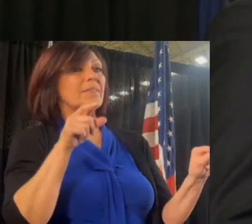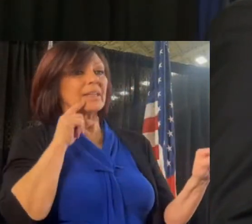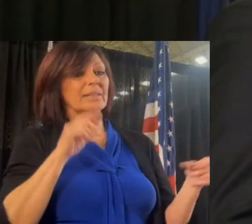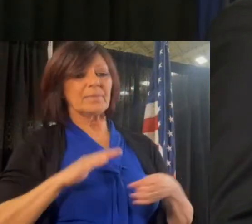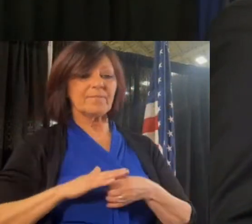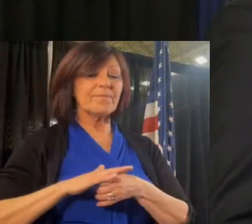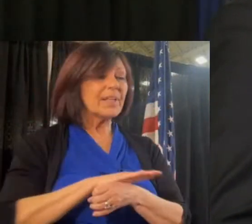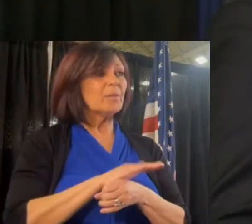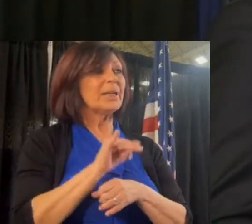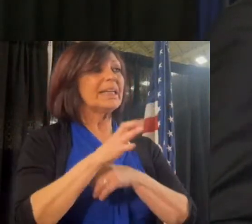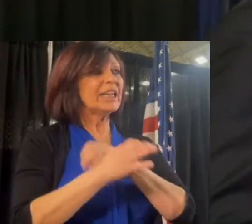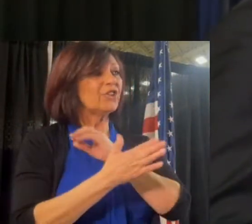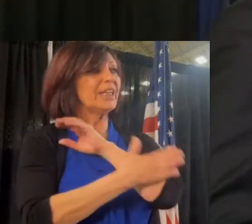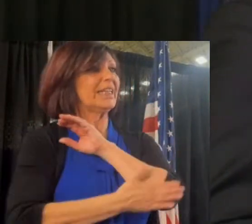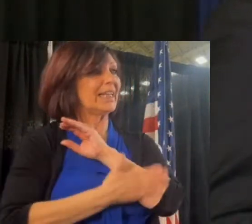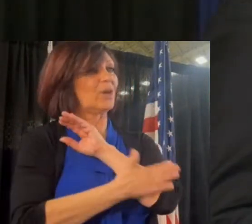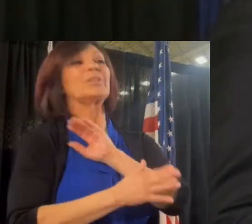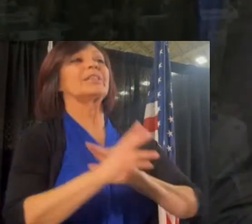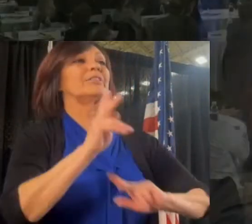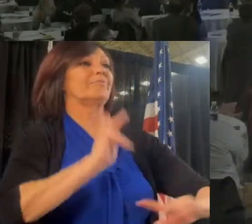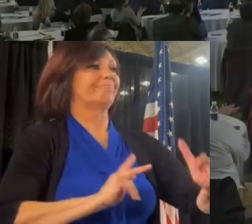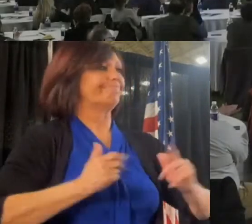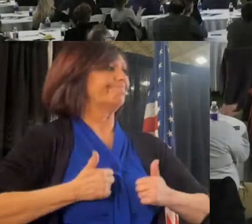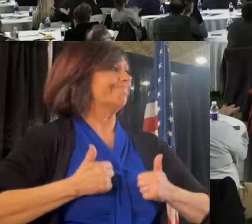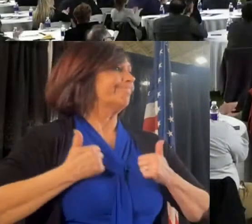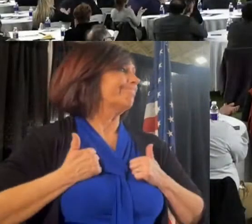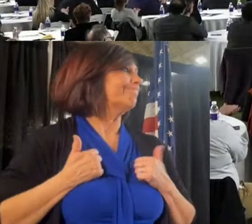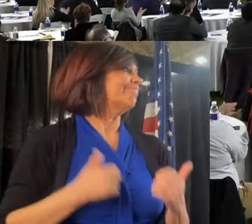Erie County residents.